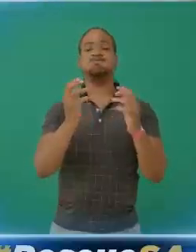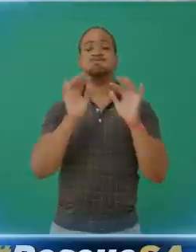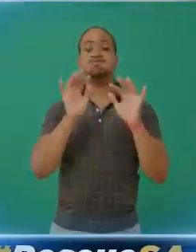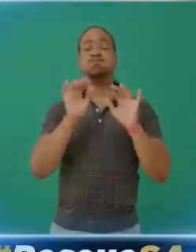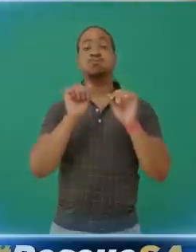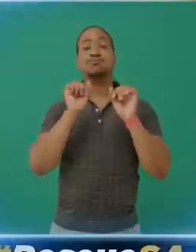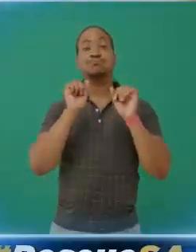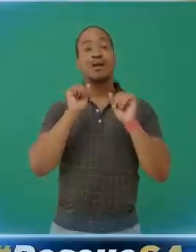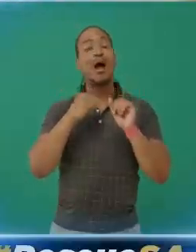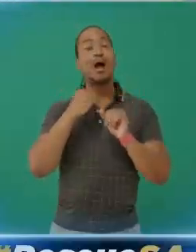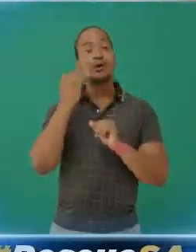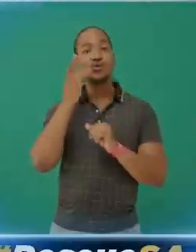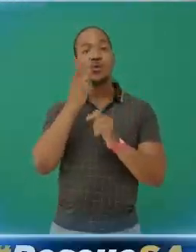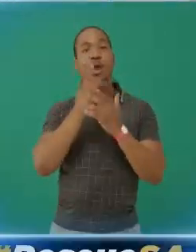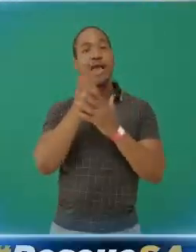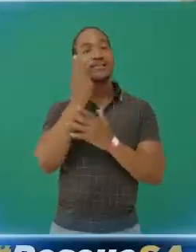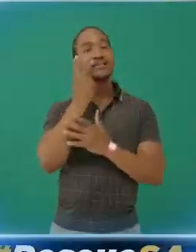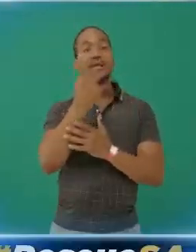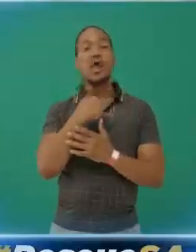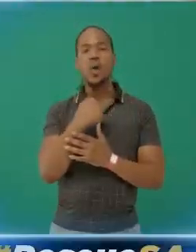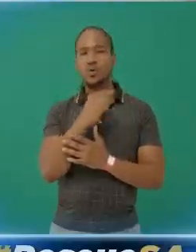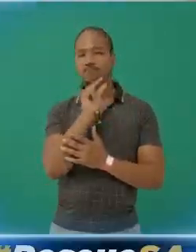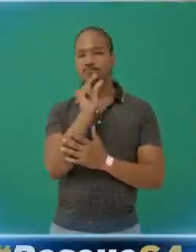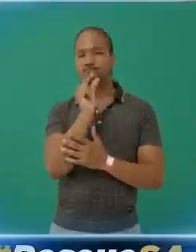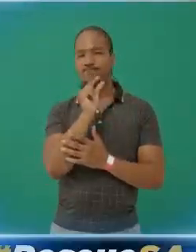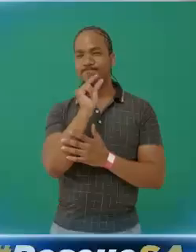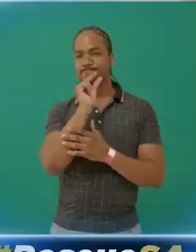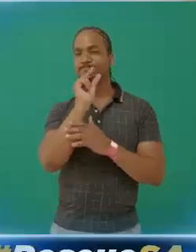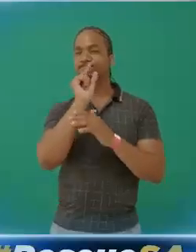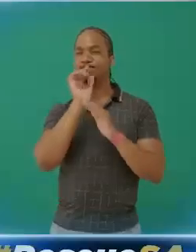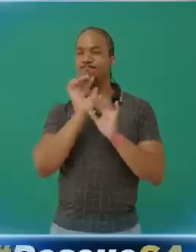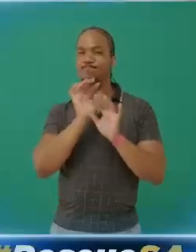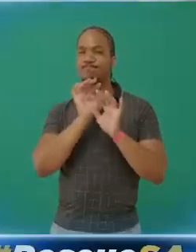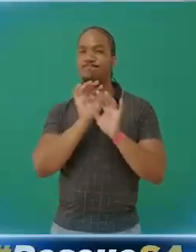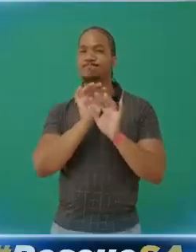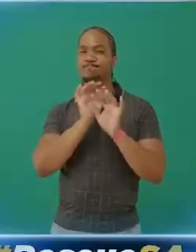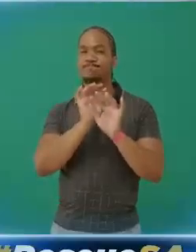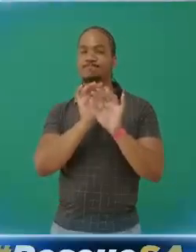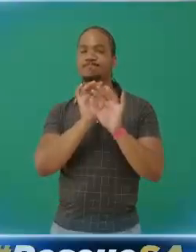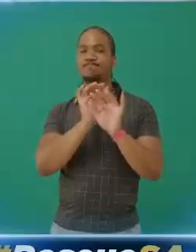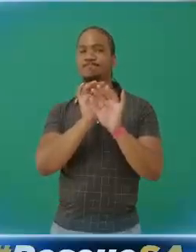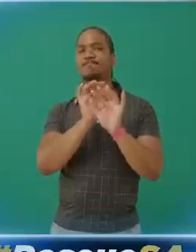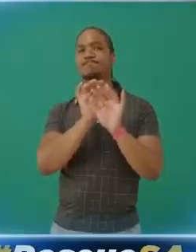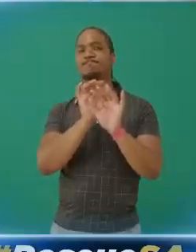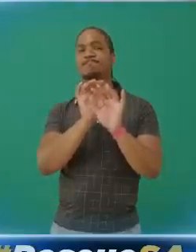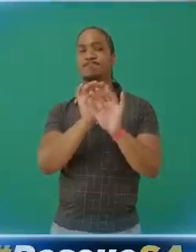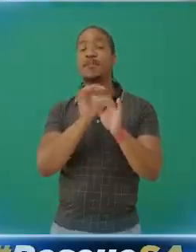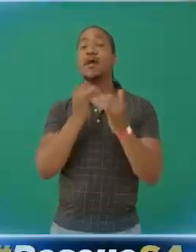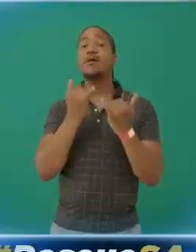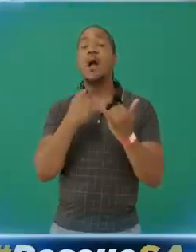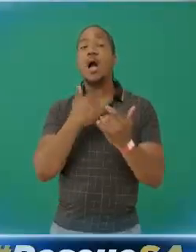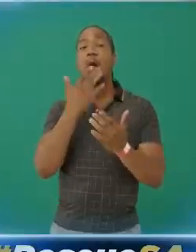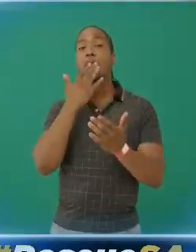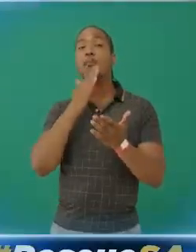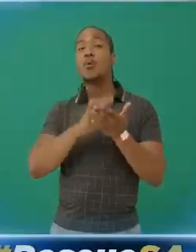visuals of this. We're about halfway to the union buildings and there are still people leaving the starting point. I can promise you